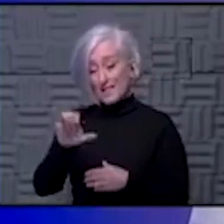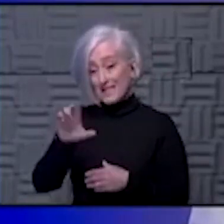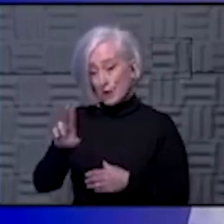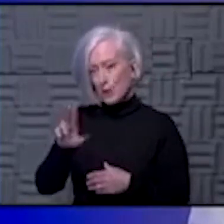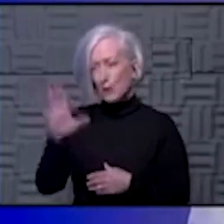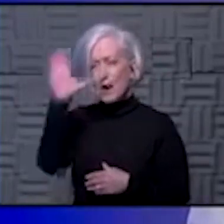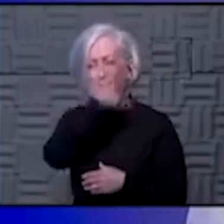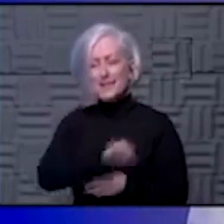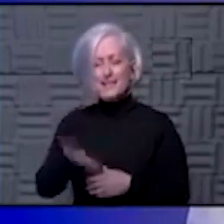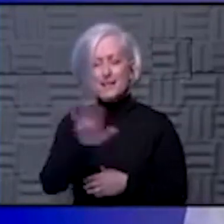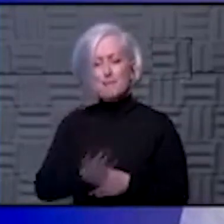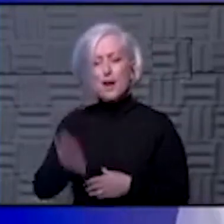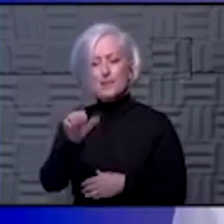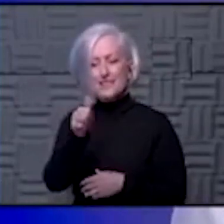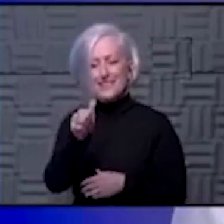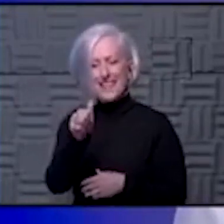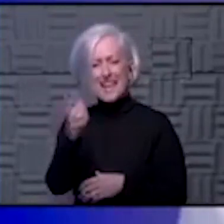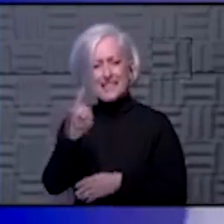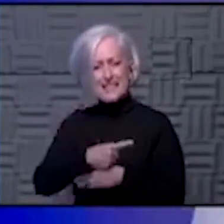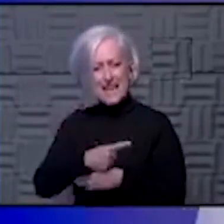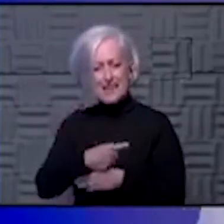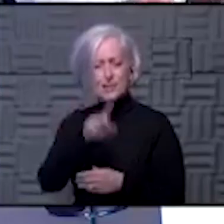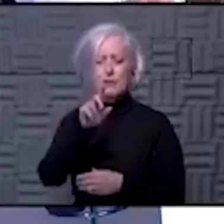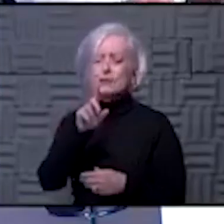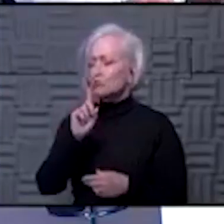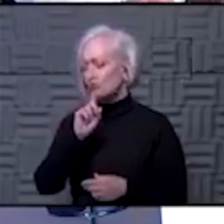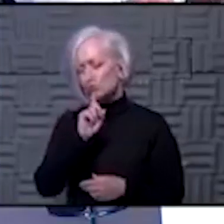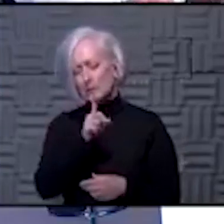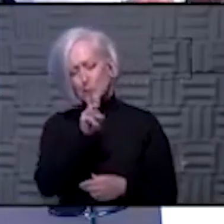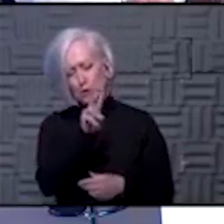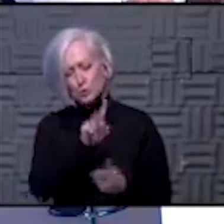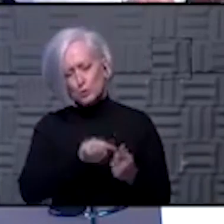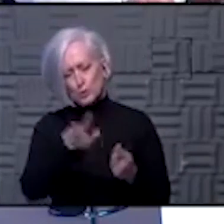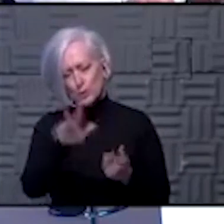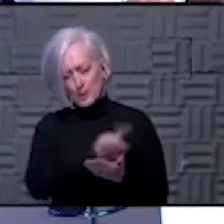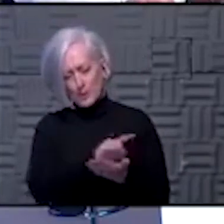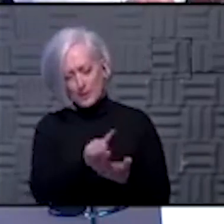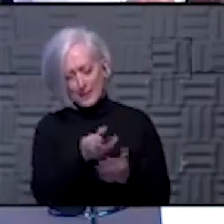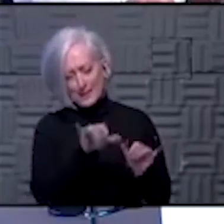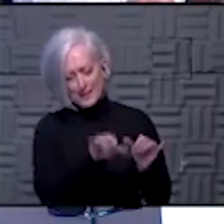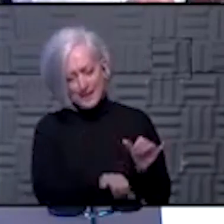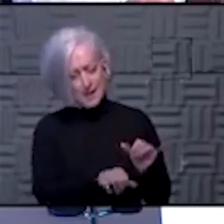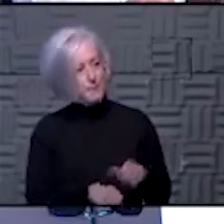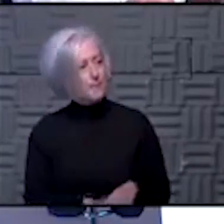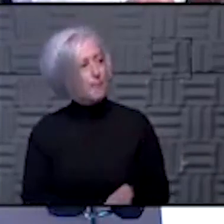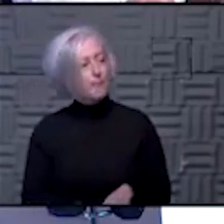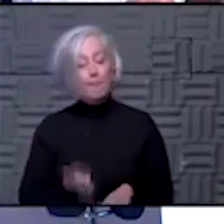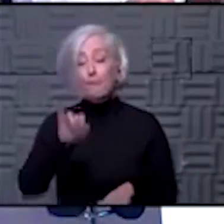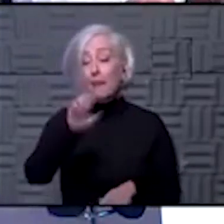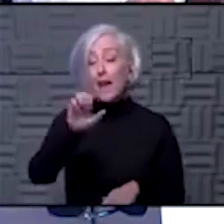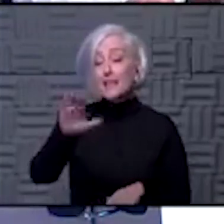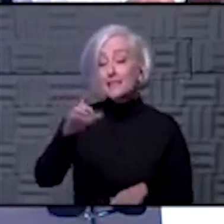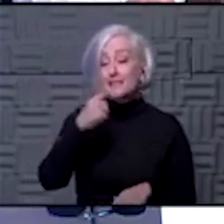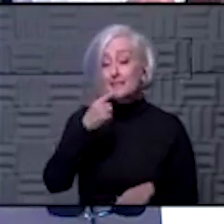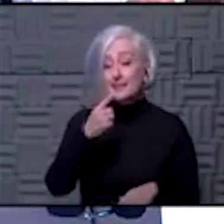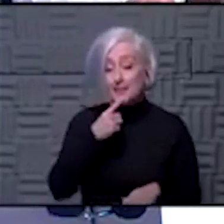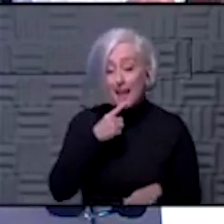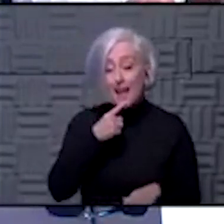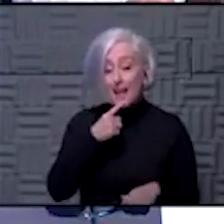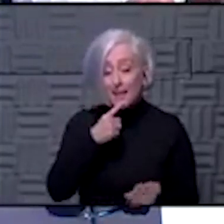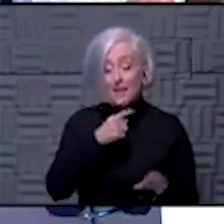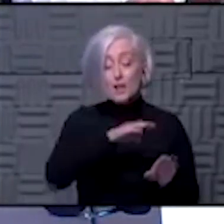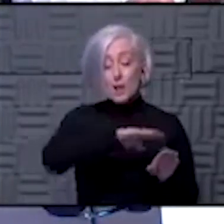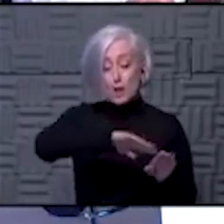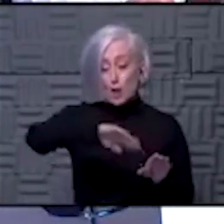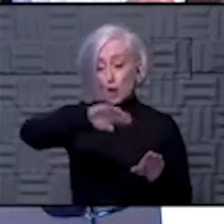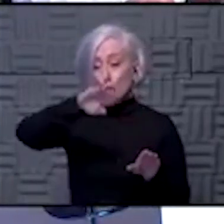of 10-day. Yeah, that's a 2 to 3 week stay. Yeah, exactly. Isaac said he saw that the case curve might be starting to flatten in the Kansas City area.